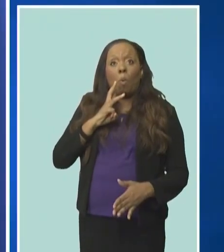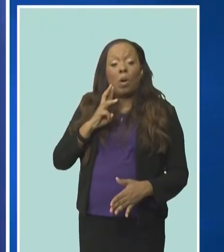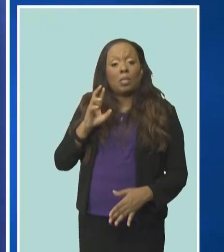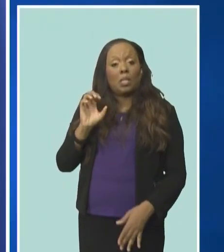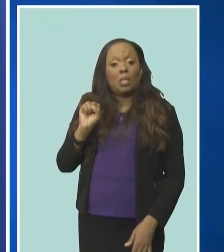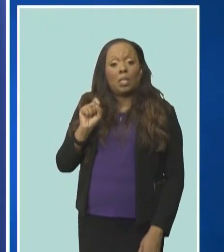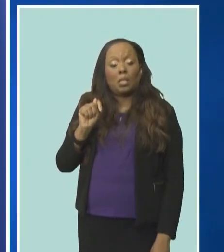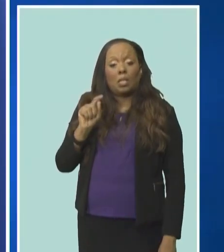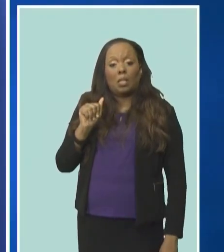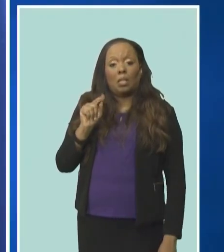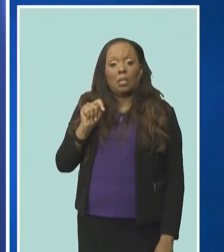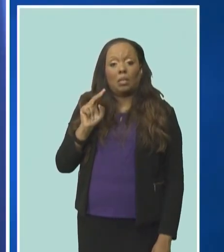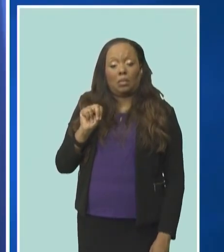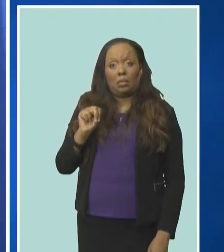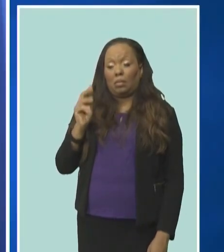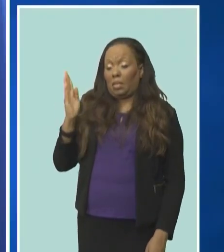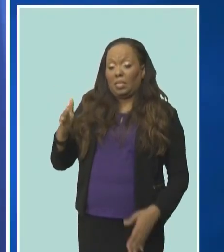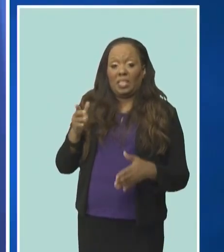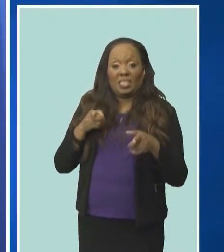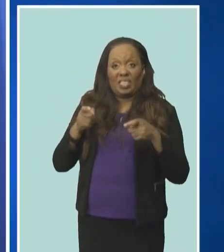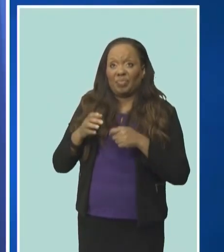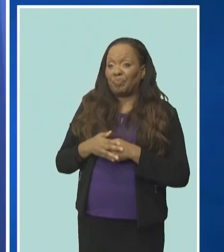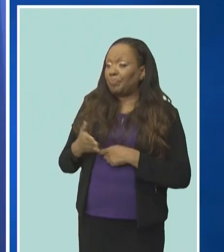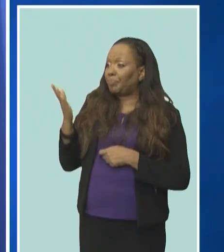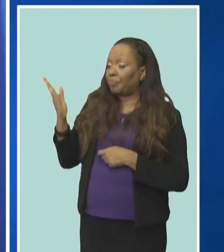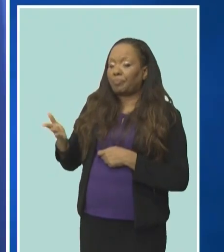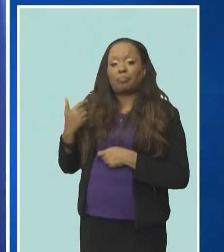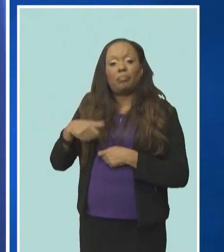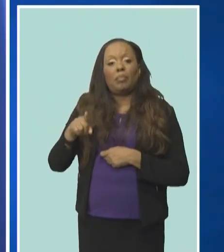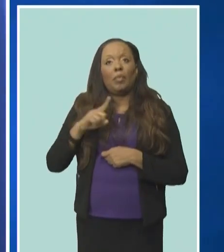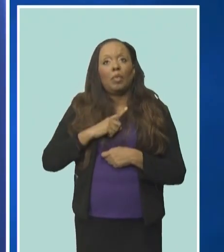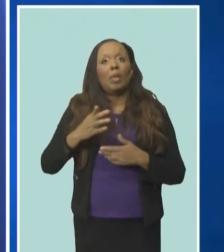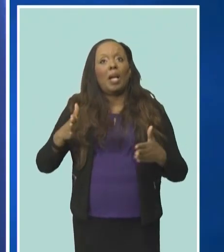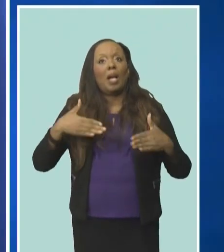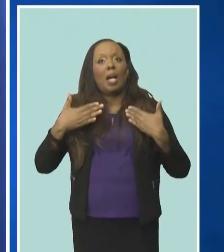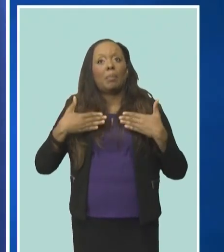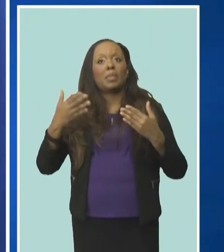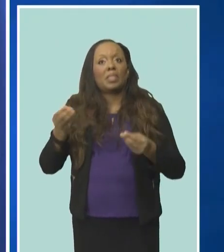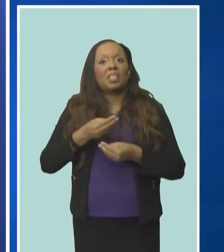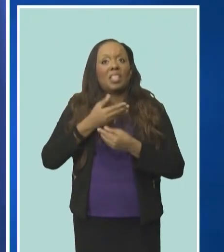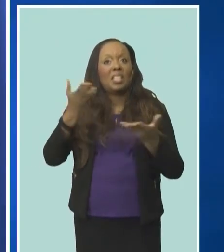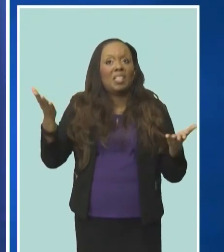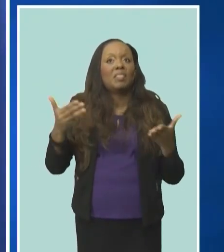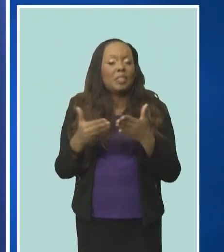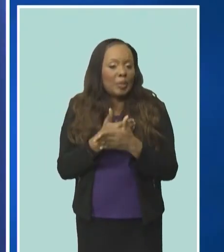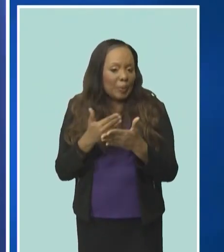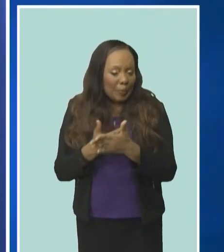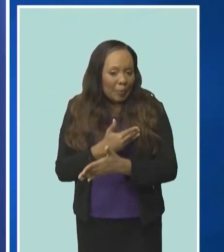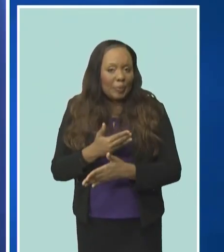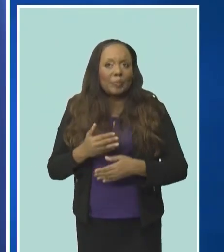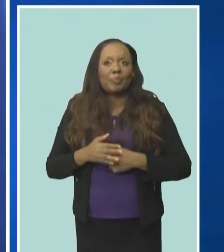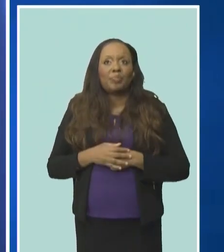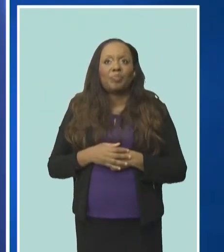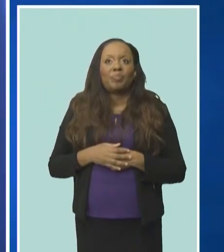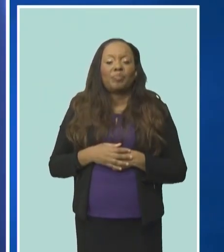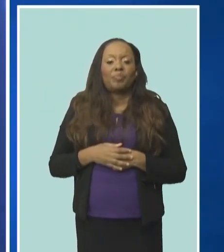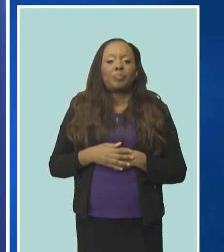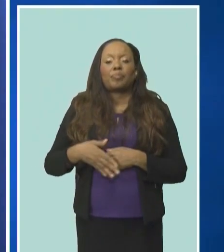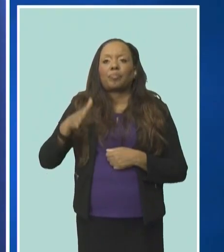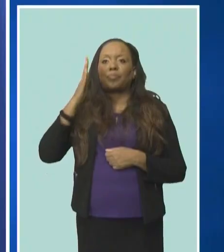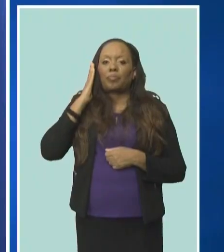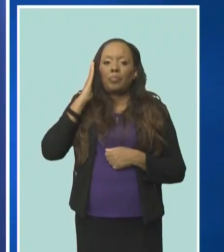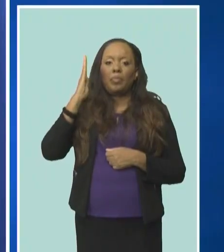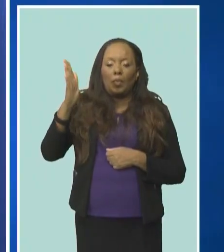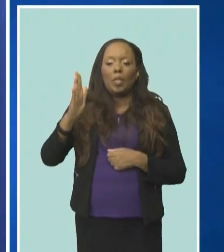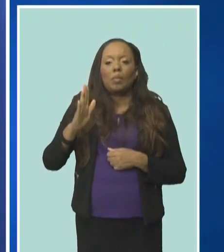of 13 new, fully maintained hydrate stations. Rollout of these stations will commence next month in